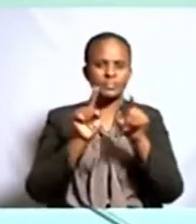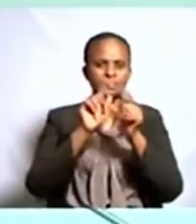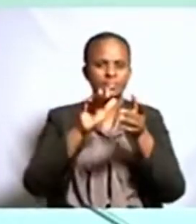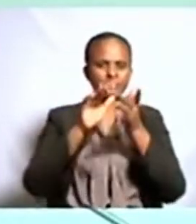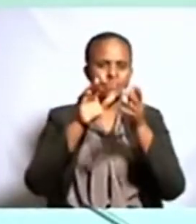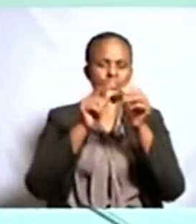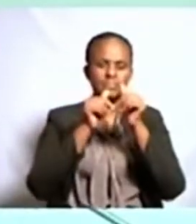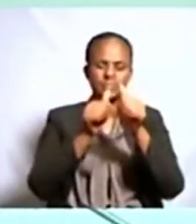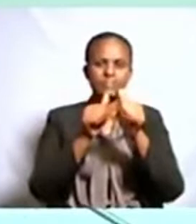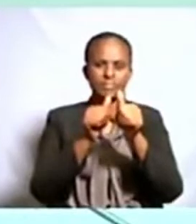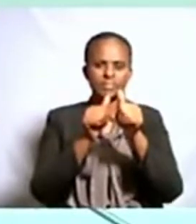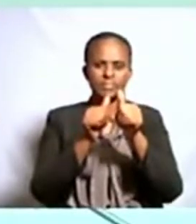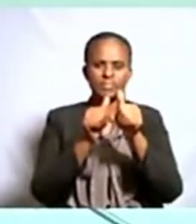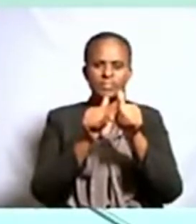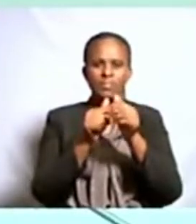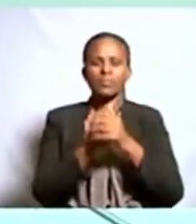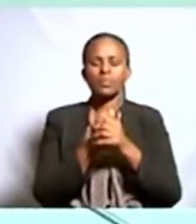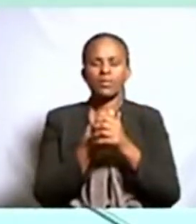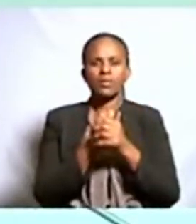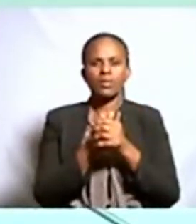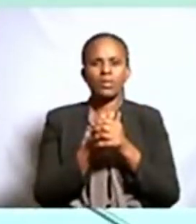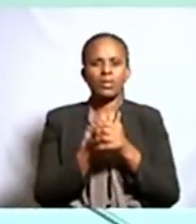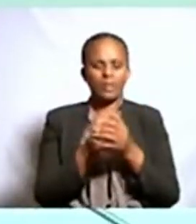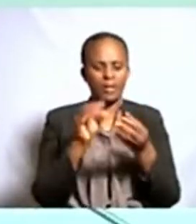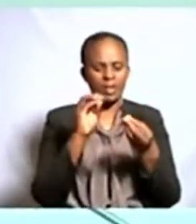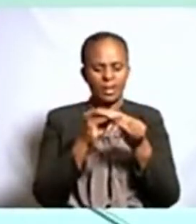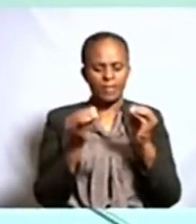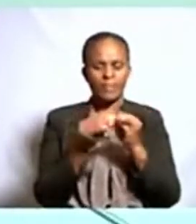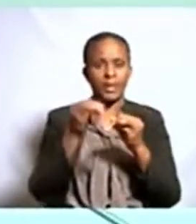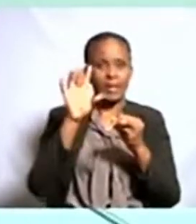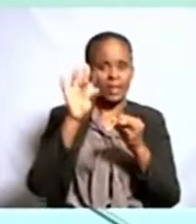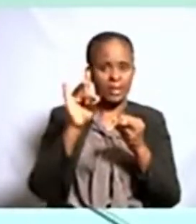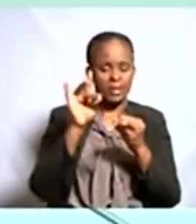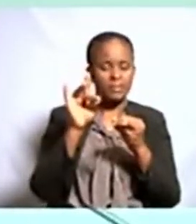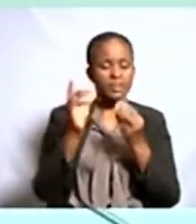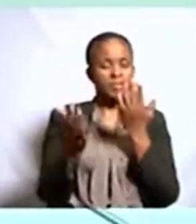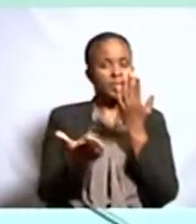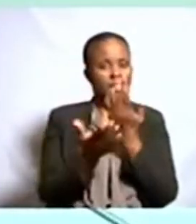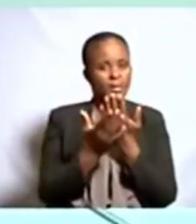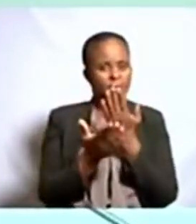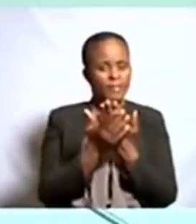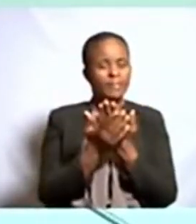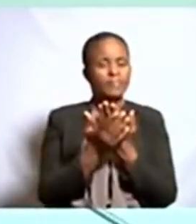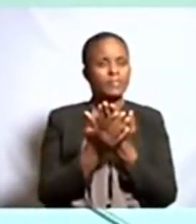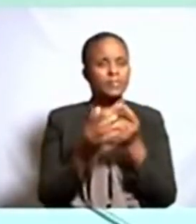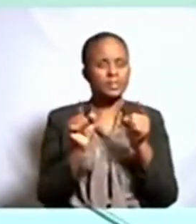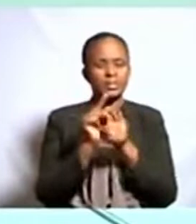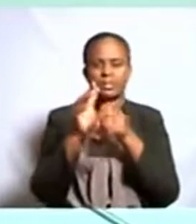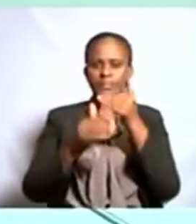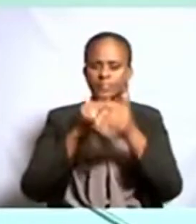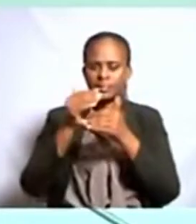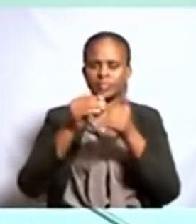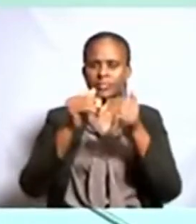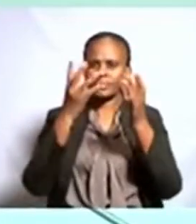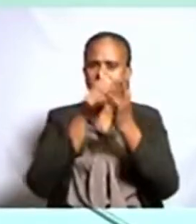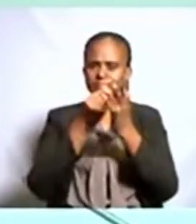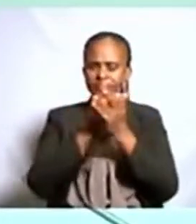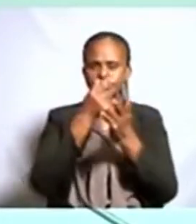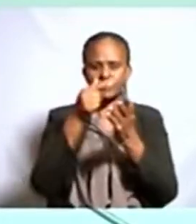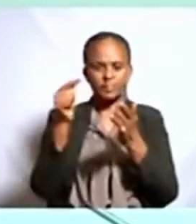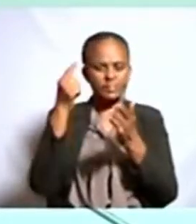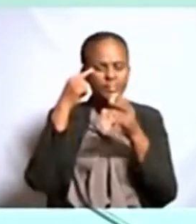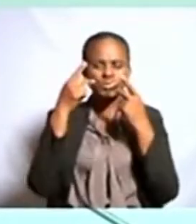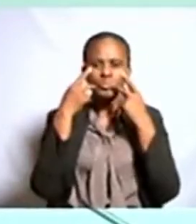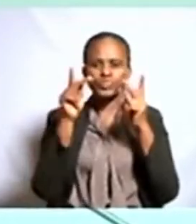allocated accordingly. Appendix 8 is attached. And then the next item is unaccounted for goods.